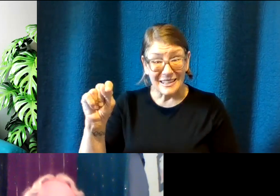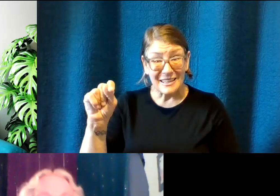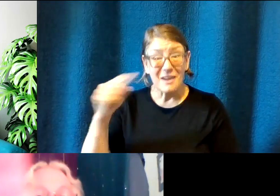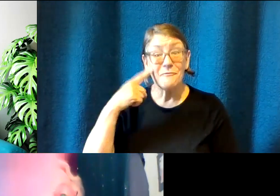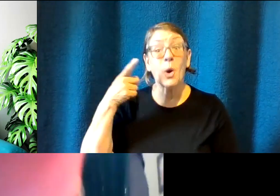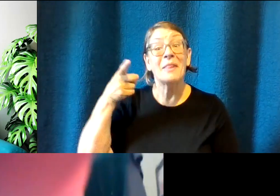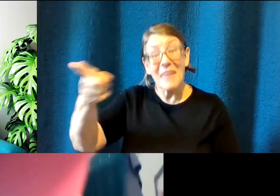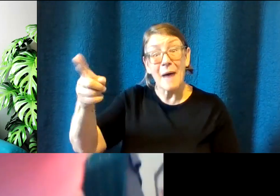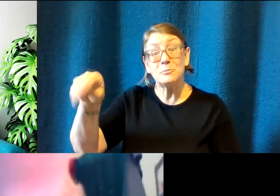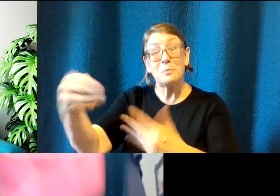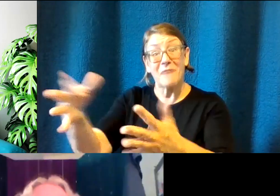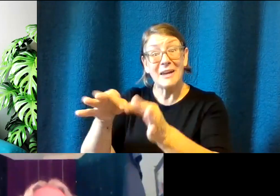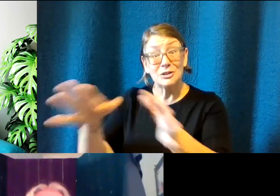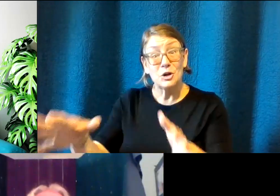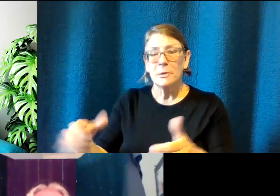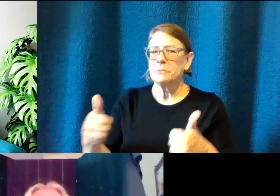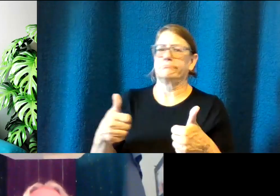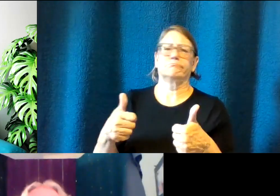interpreters available.